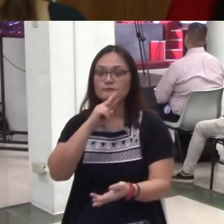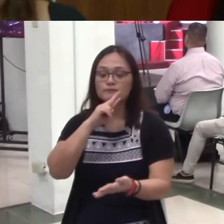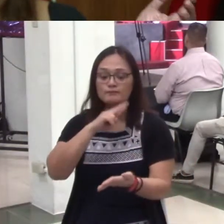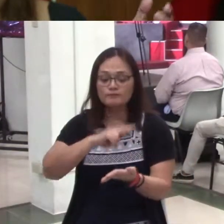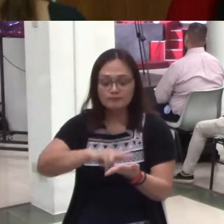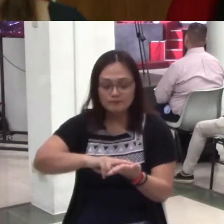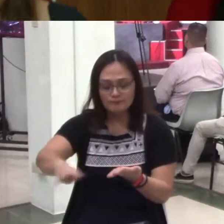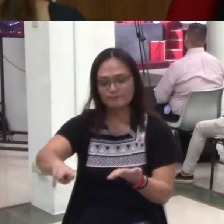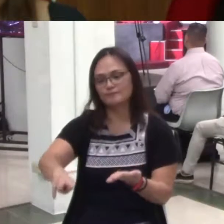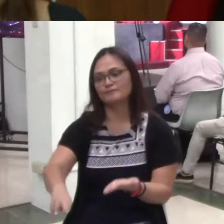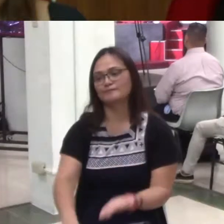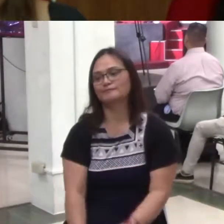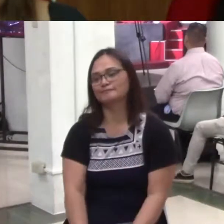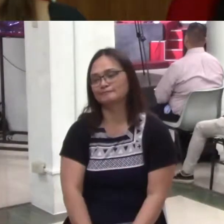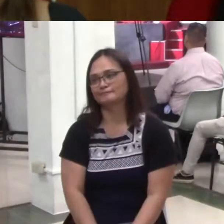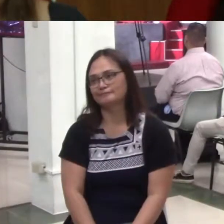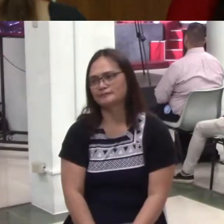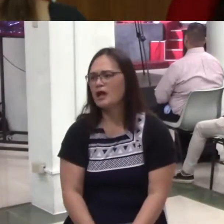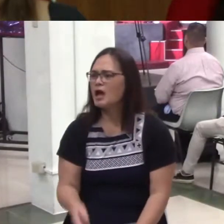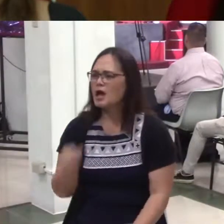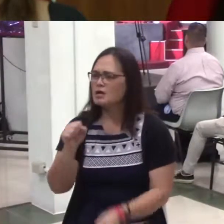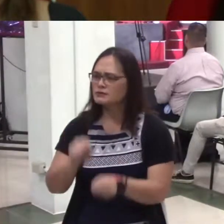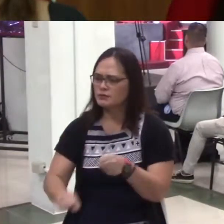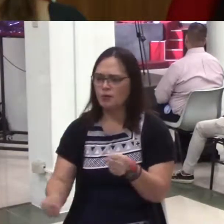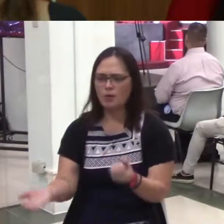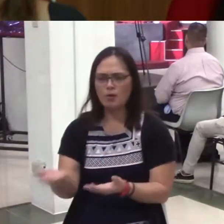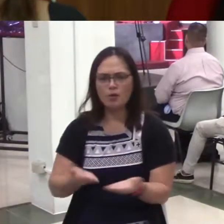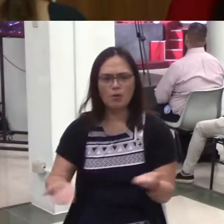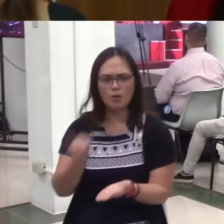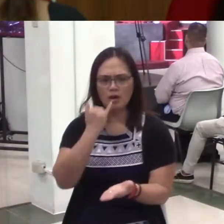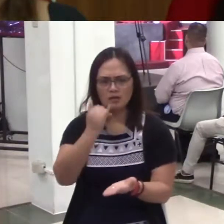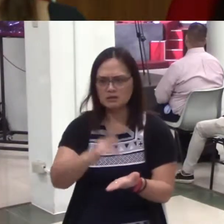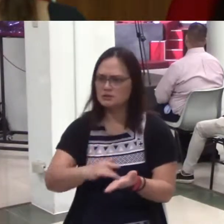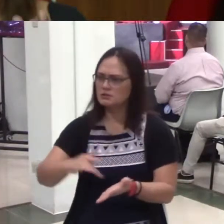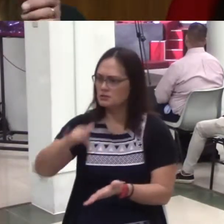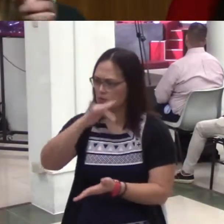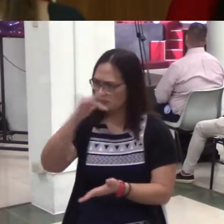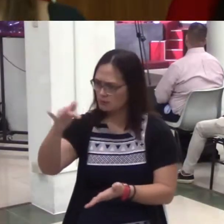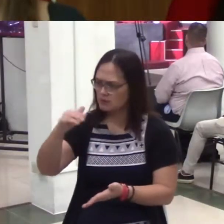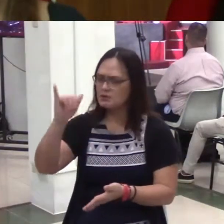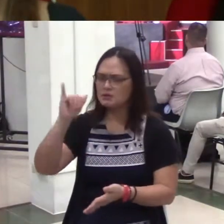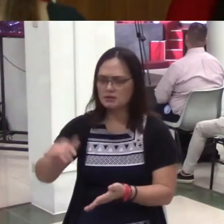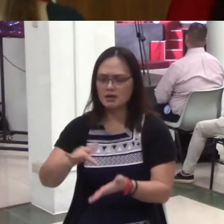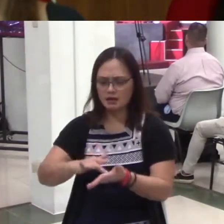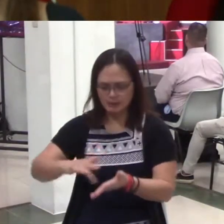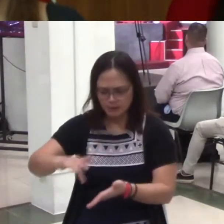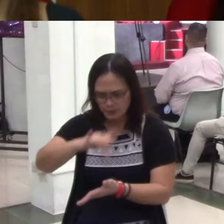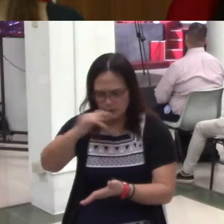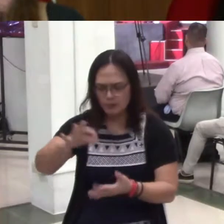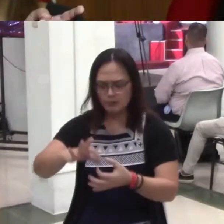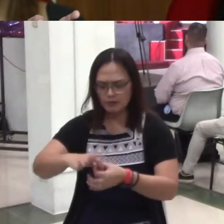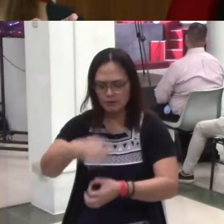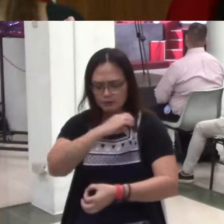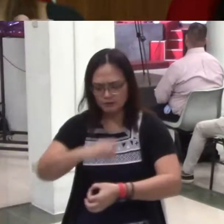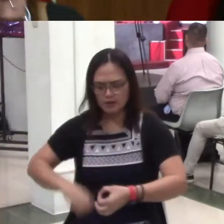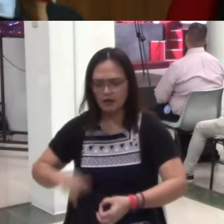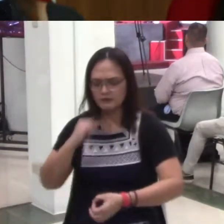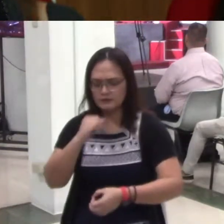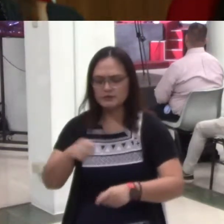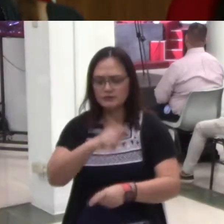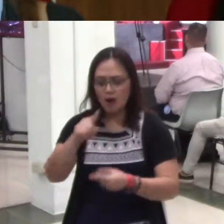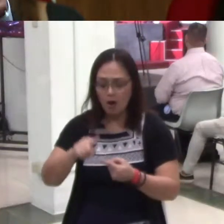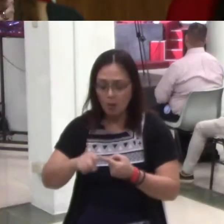So, nasaan ang luwalhati? Ang luwalhati natin, mga kapatid, is when we see and when we manifest